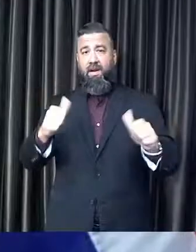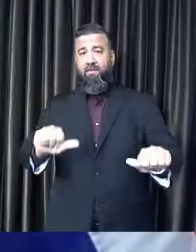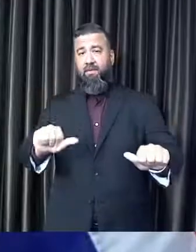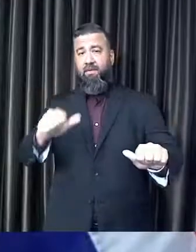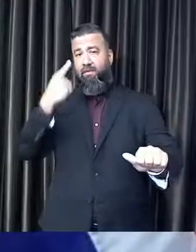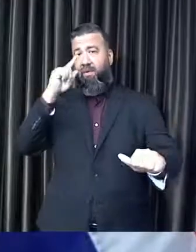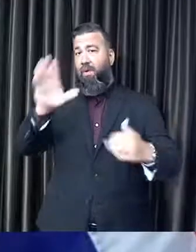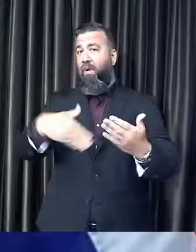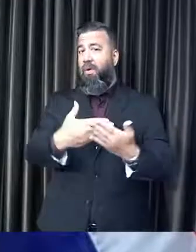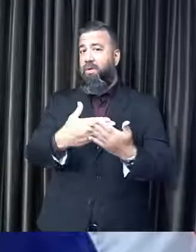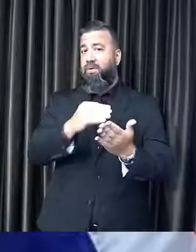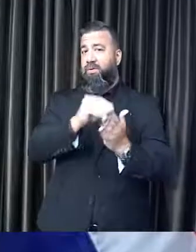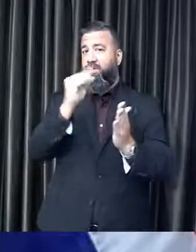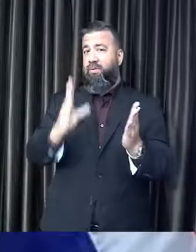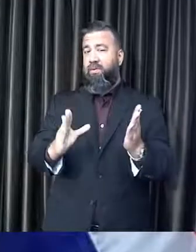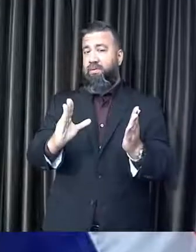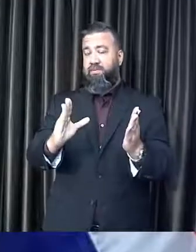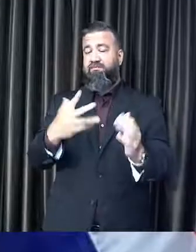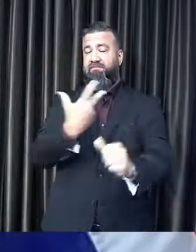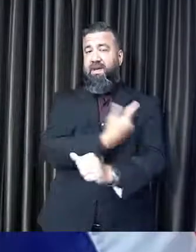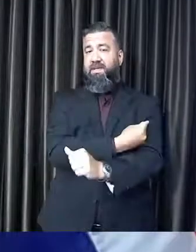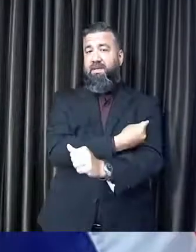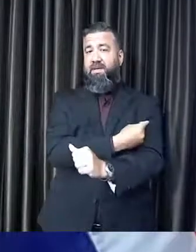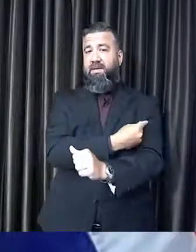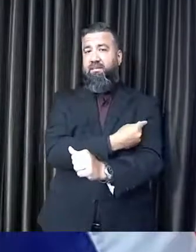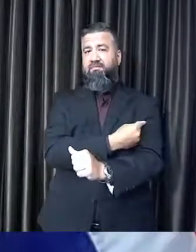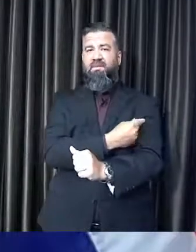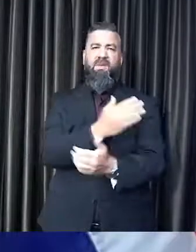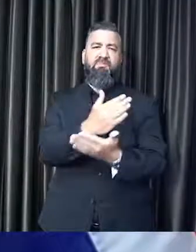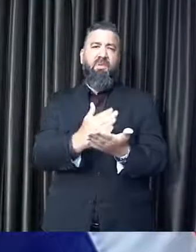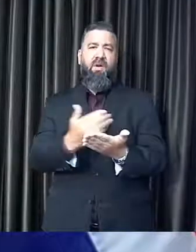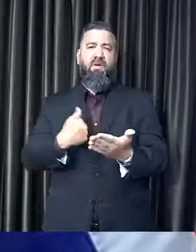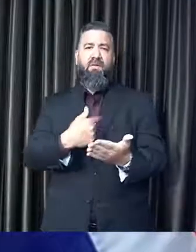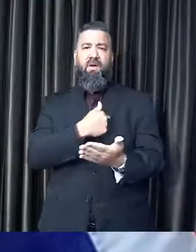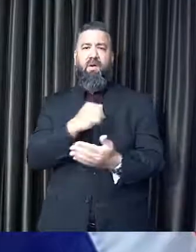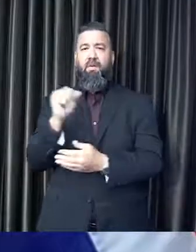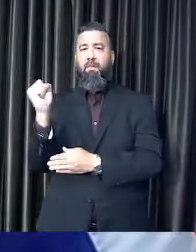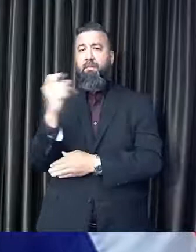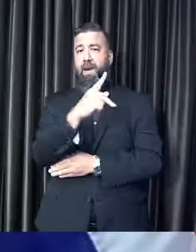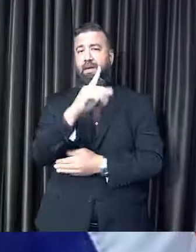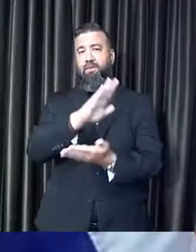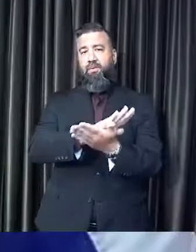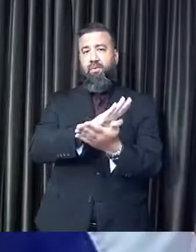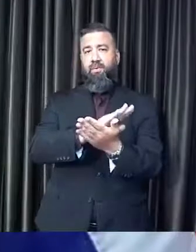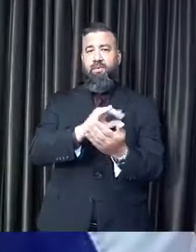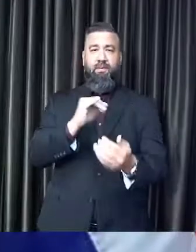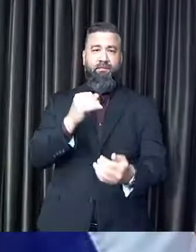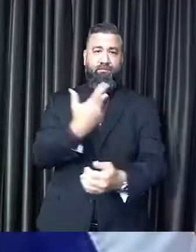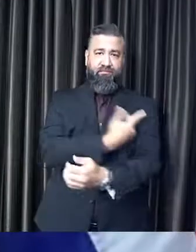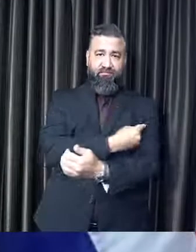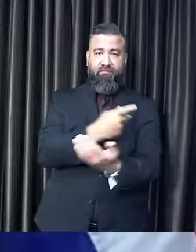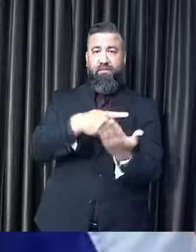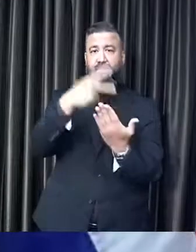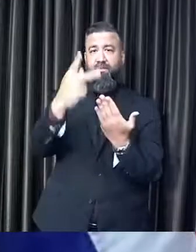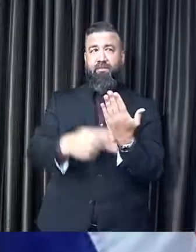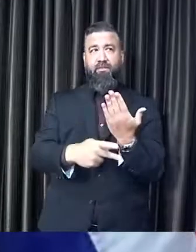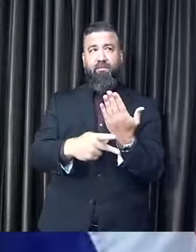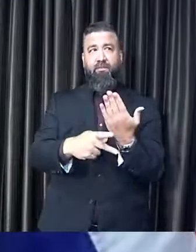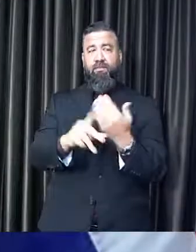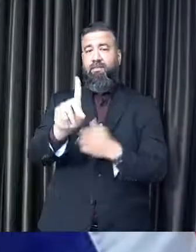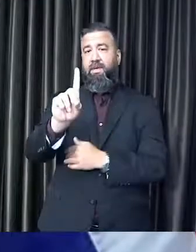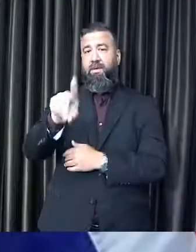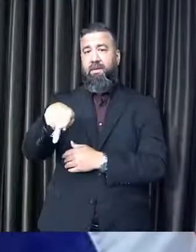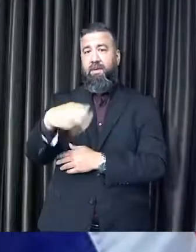students in the county vaccinated as part of our back-to-school immunization program. DPH will launch daily